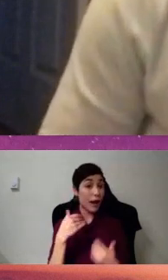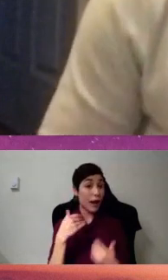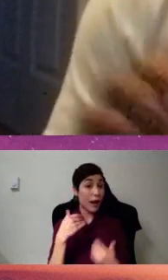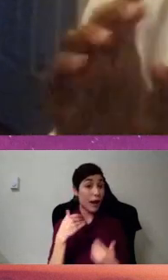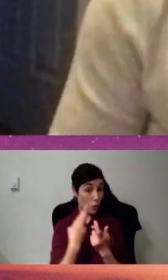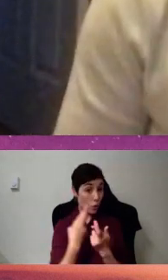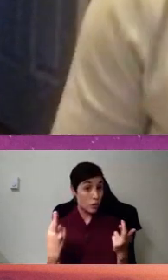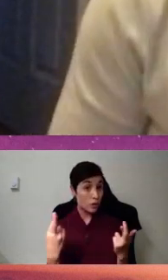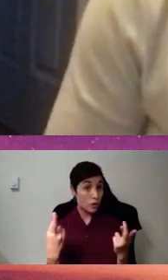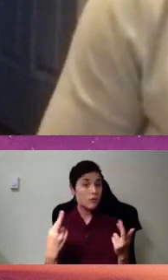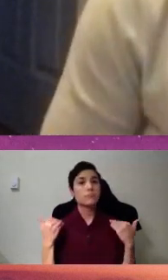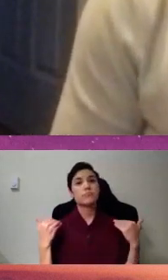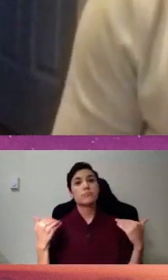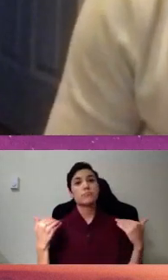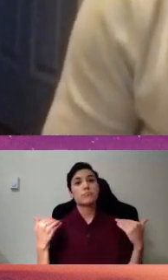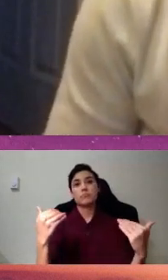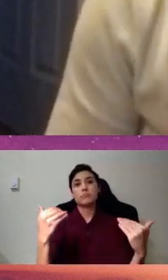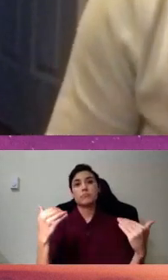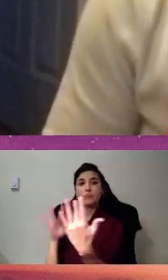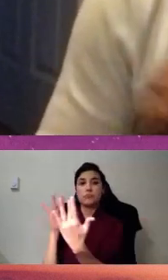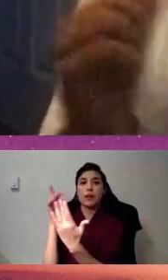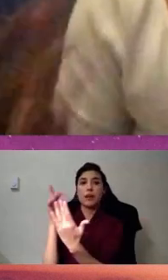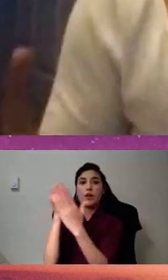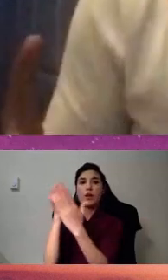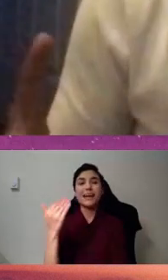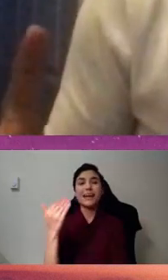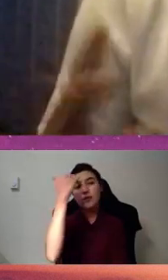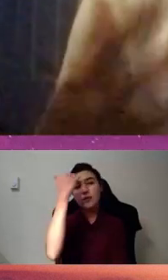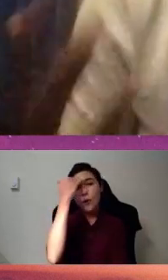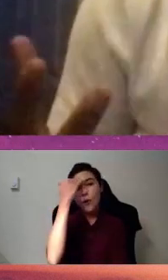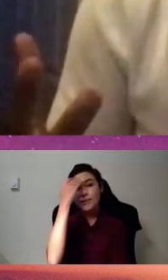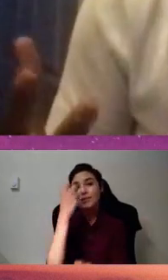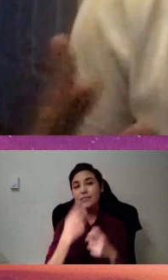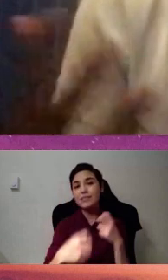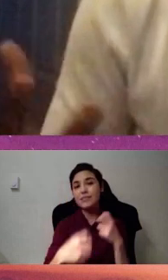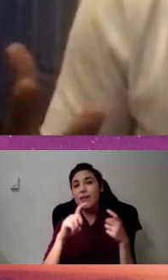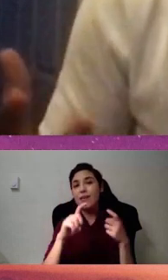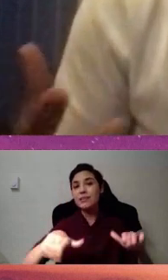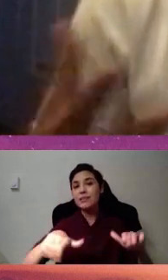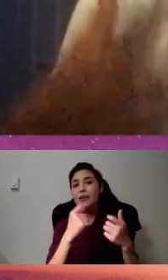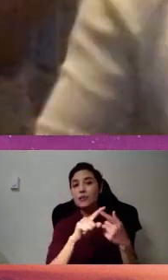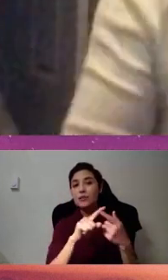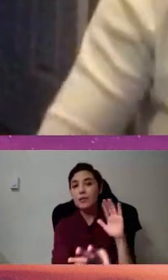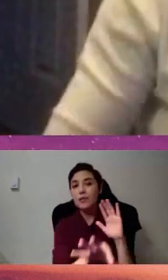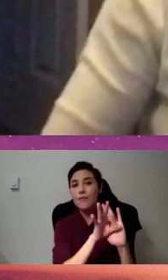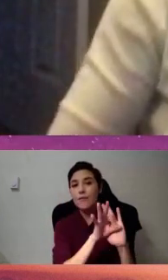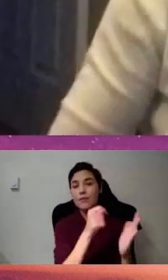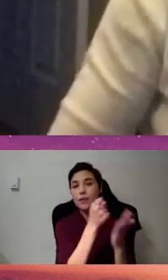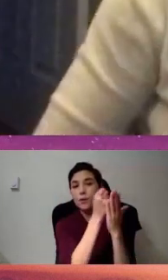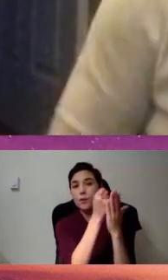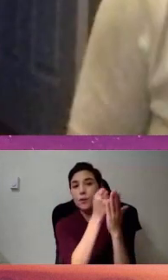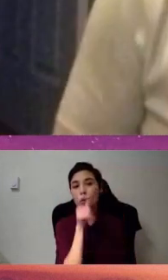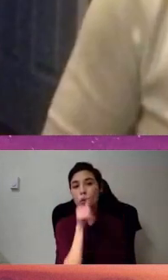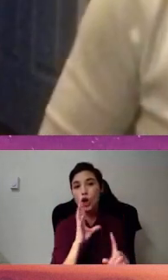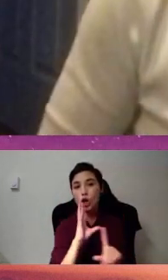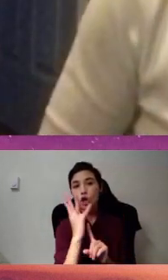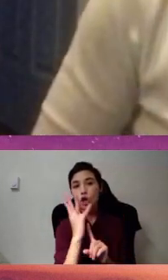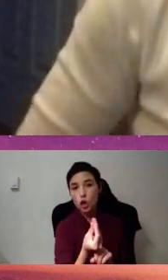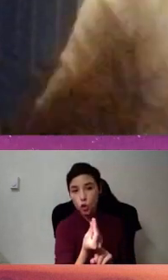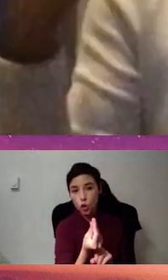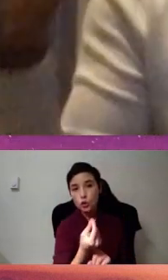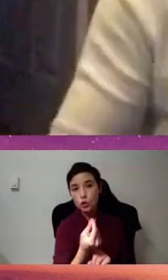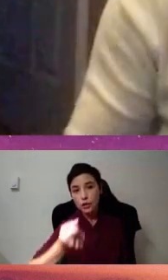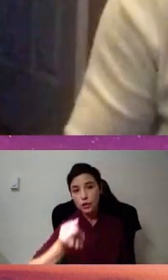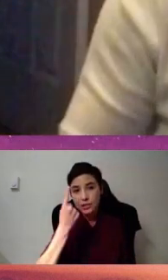hard to find like a culturally responsive and culturally relevant therapist, but if you can find one and you have access to that, do that. And to folks